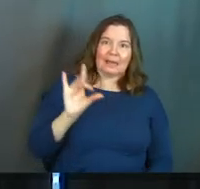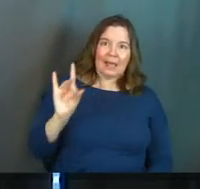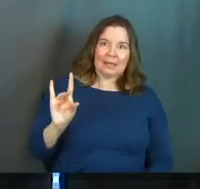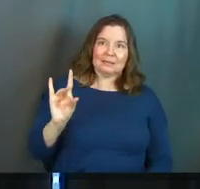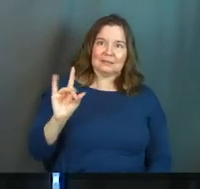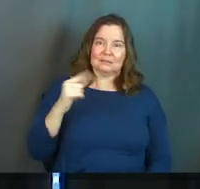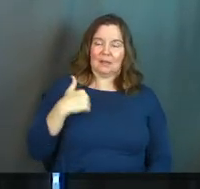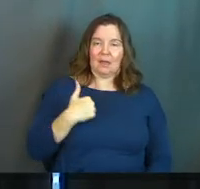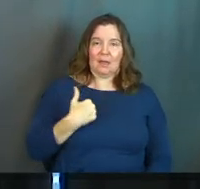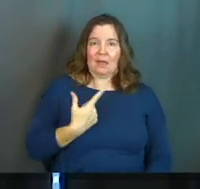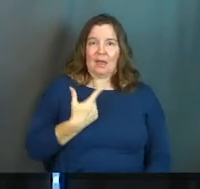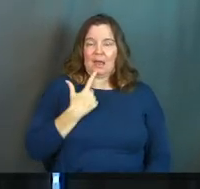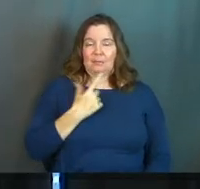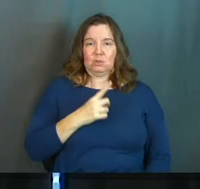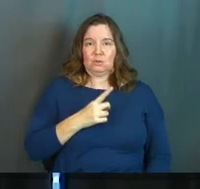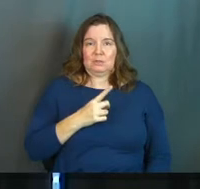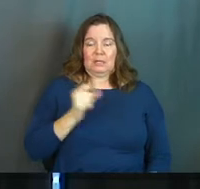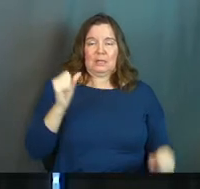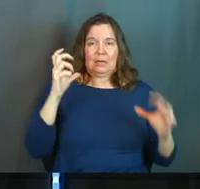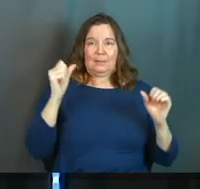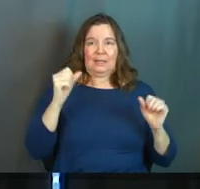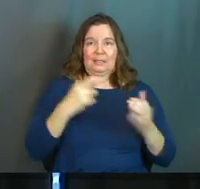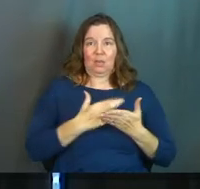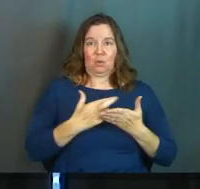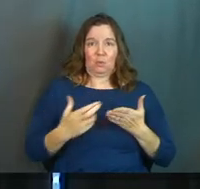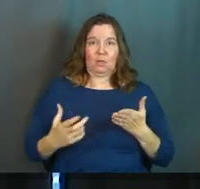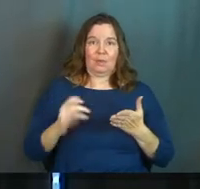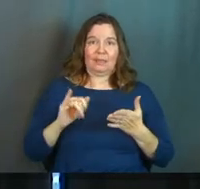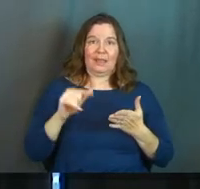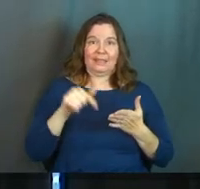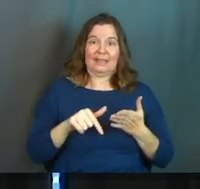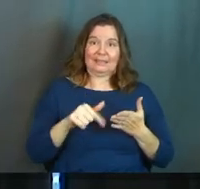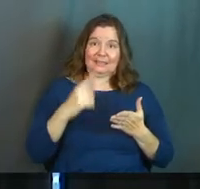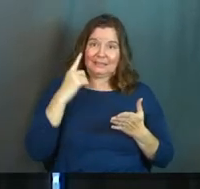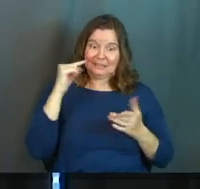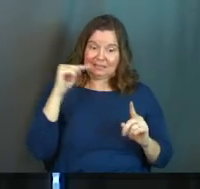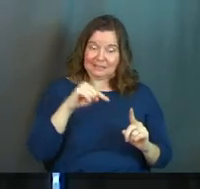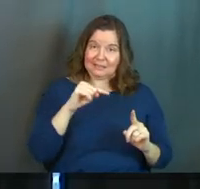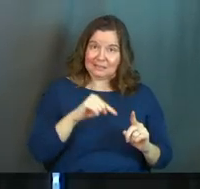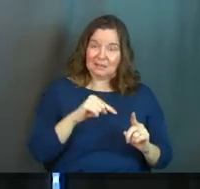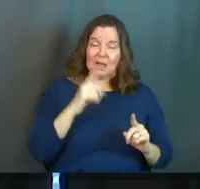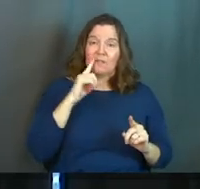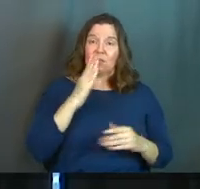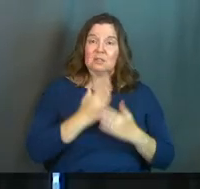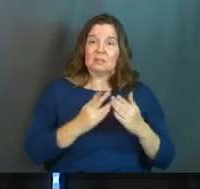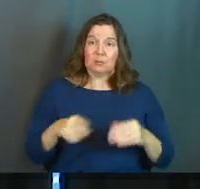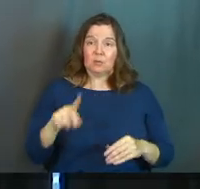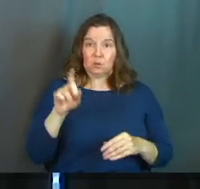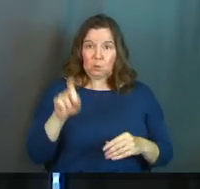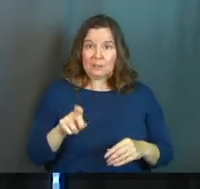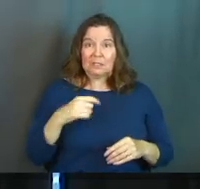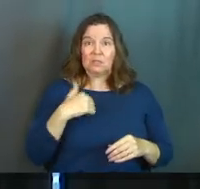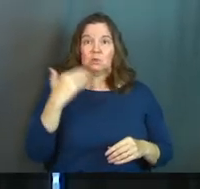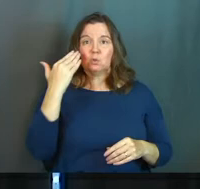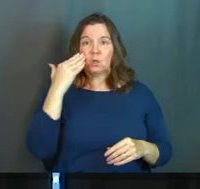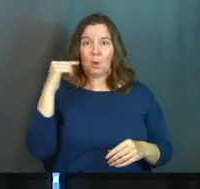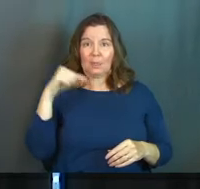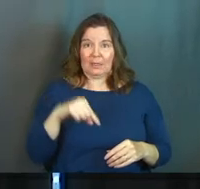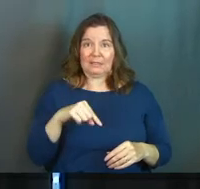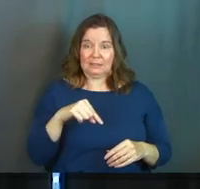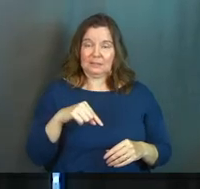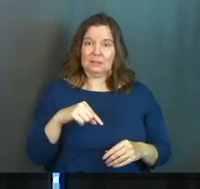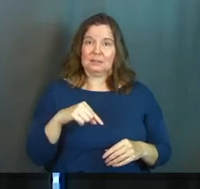988. I'm absolutely amazed at the resource that this is. And for some of you, you need to know